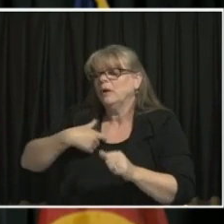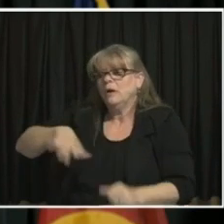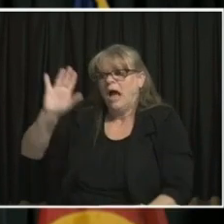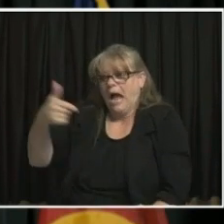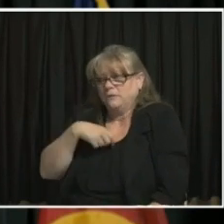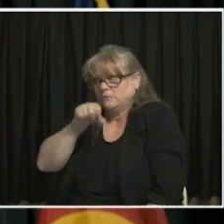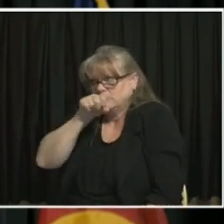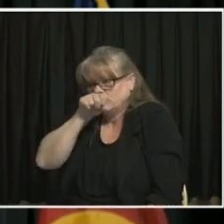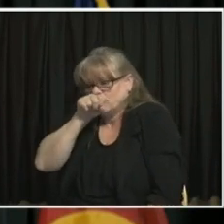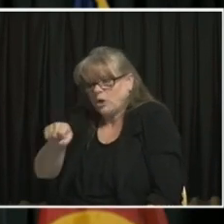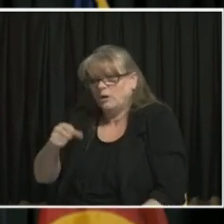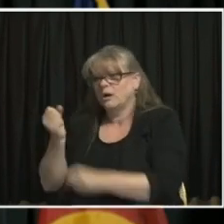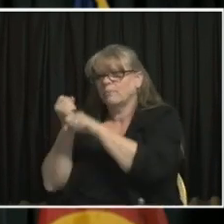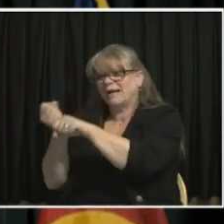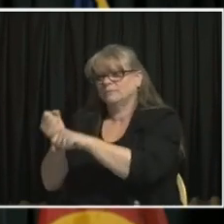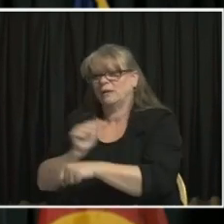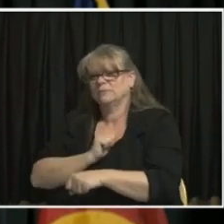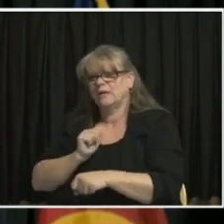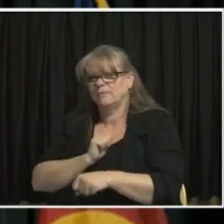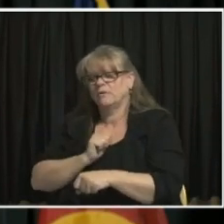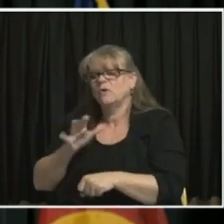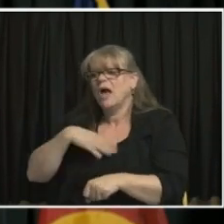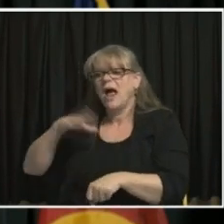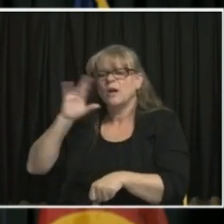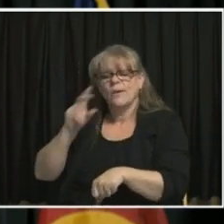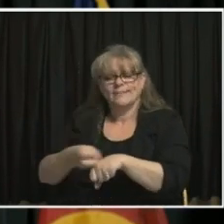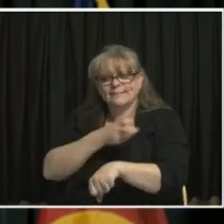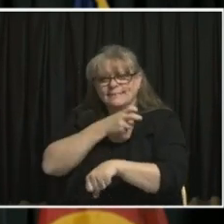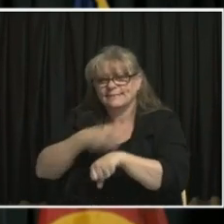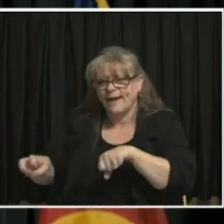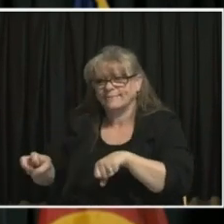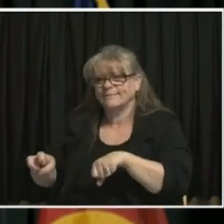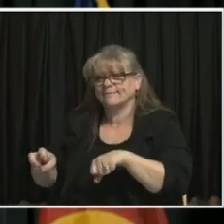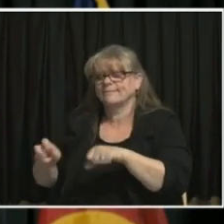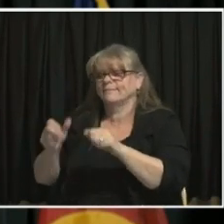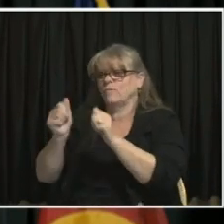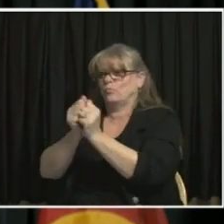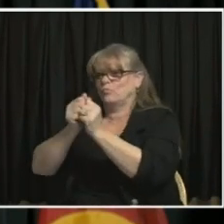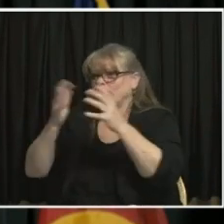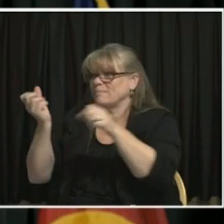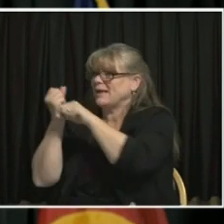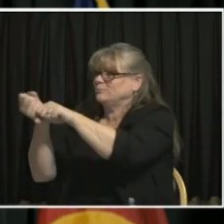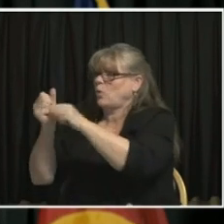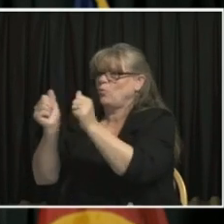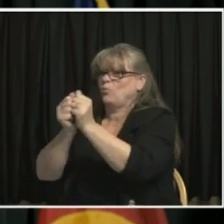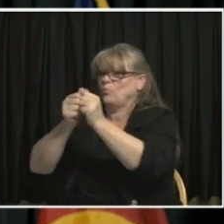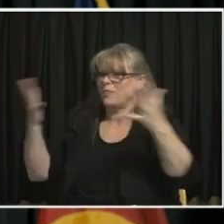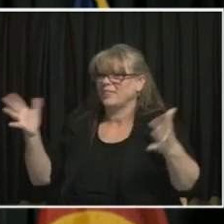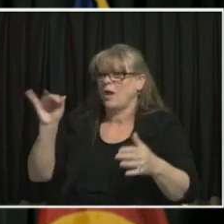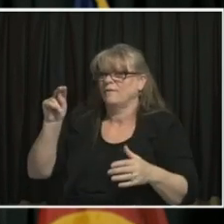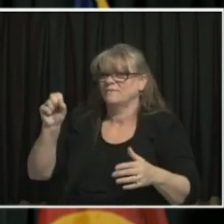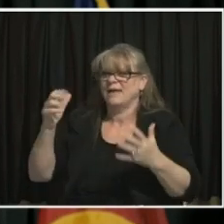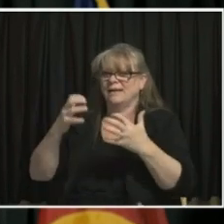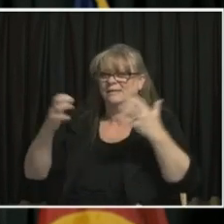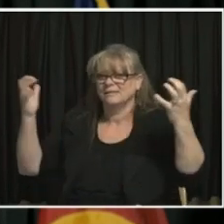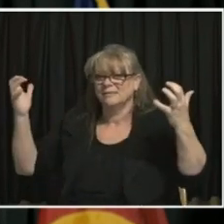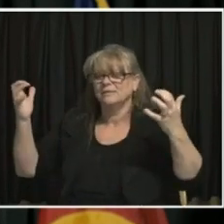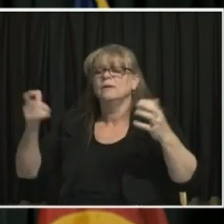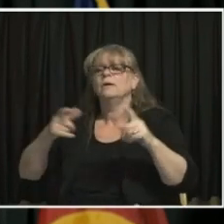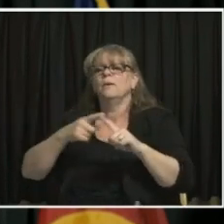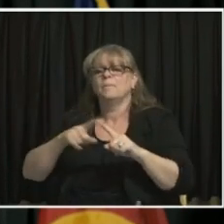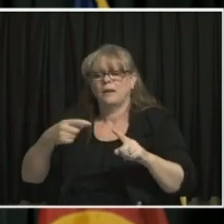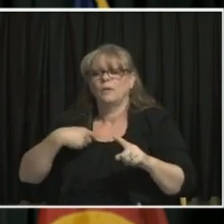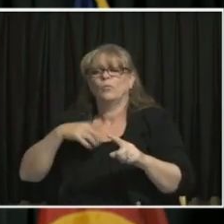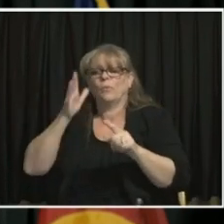as July without fans, but we're going to work with all of our teams and be in line with where others are nationally with regard to our professional sporting events coming